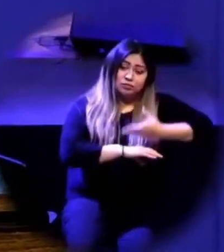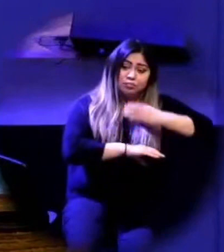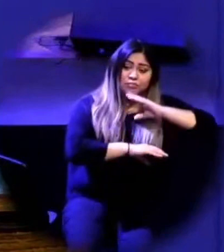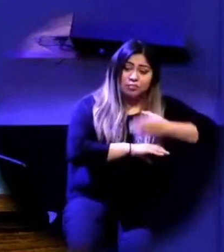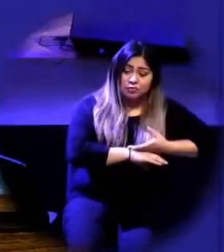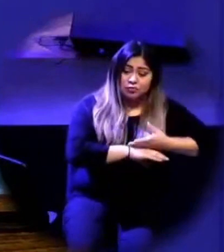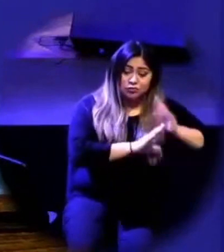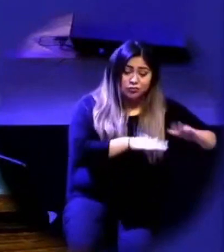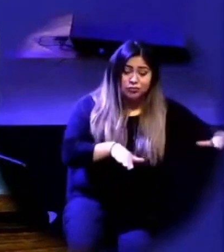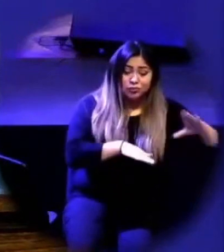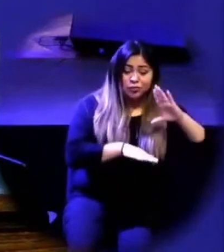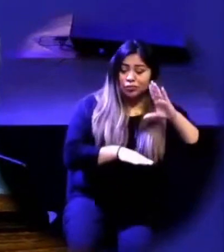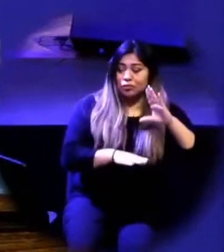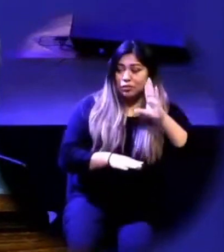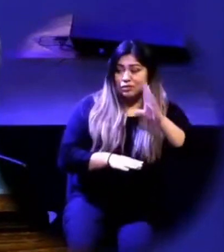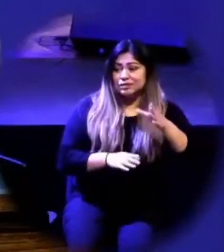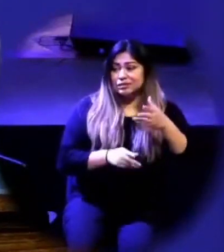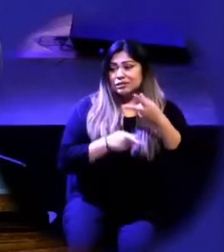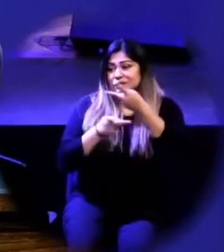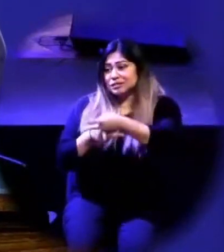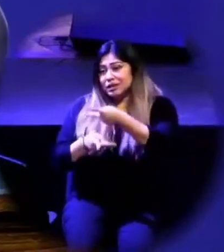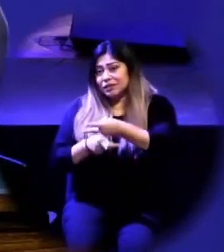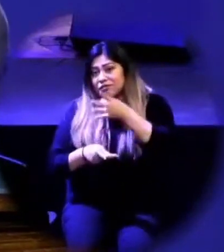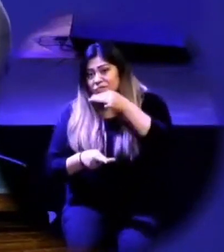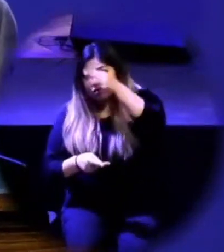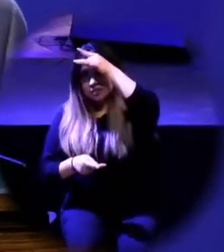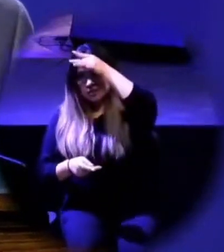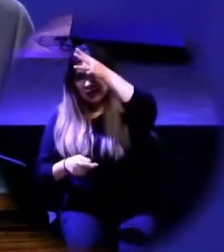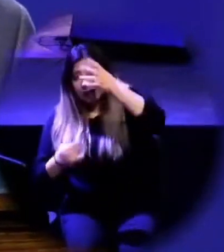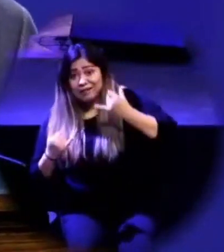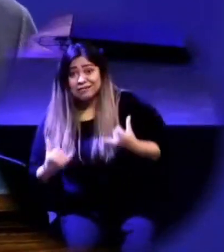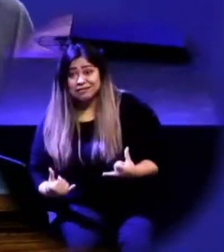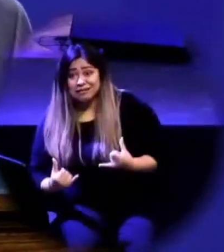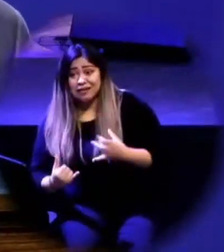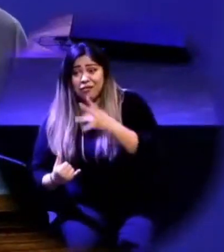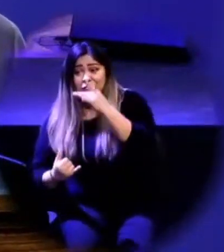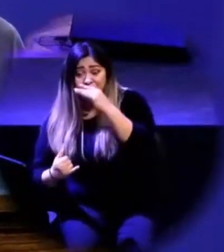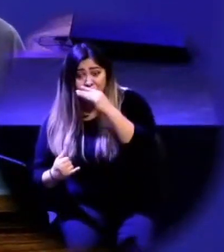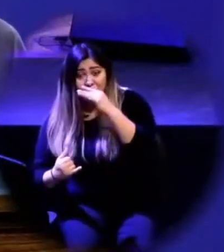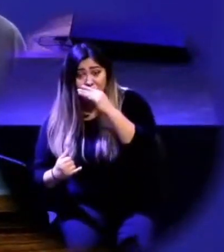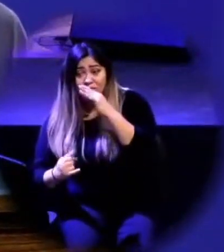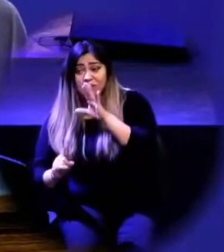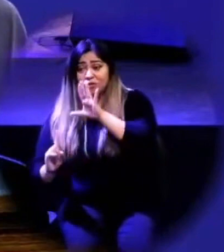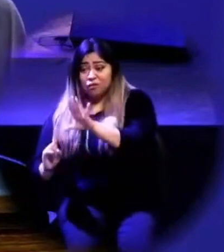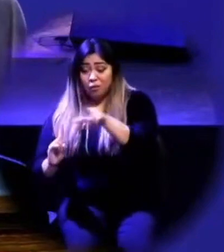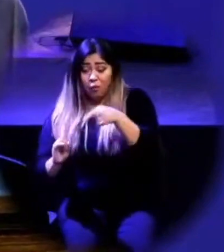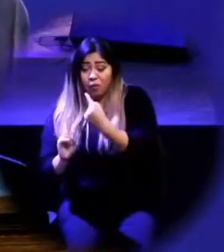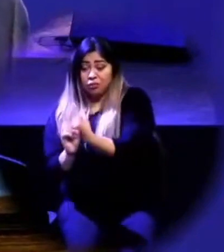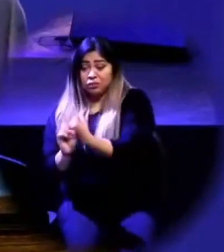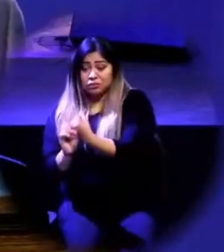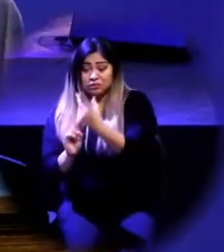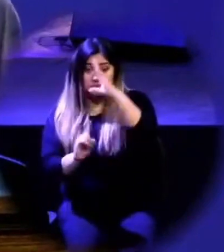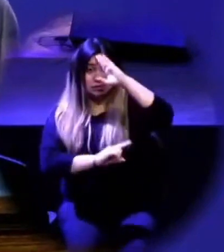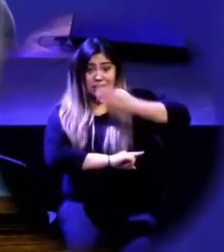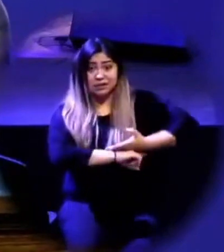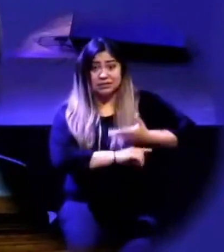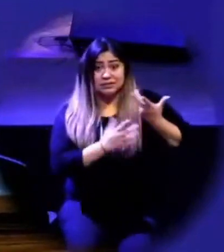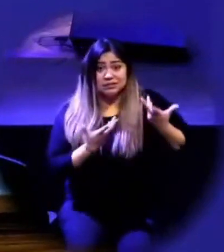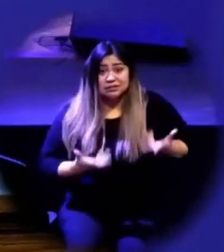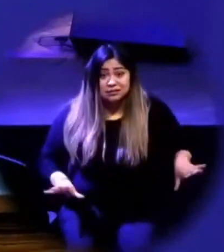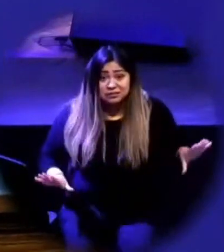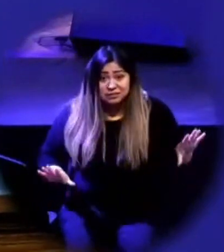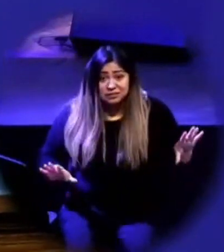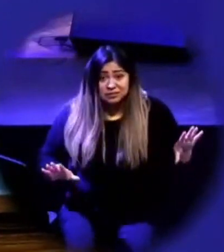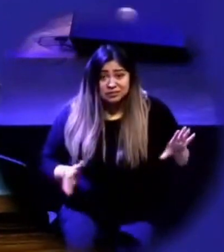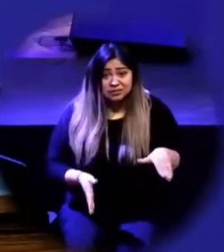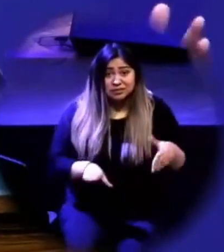children. And here her only son is dead. So not only is there the grief of his death, but there is the grief